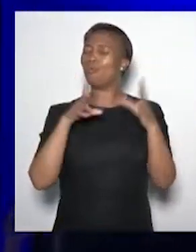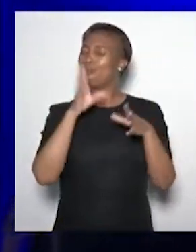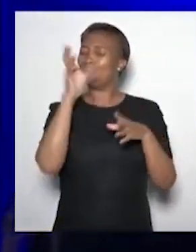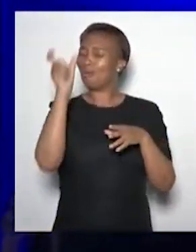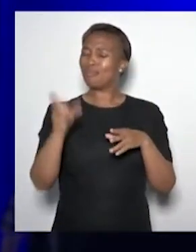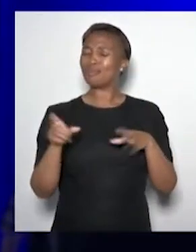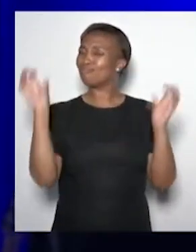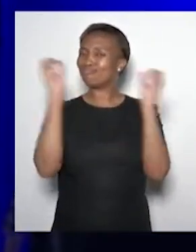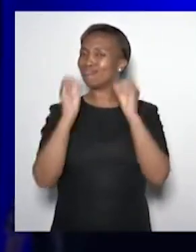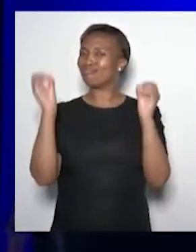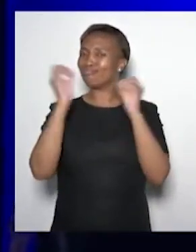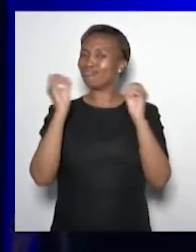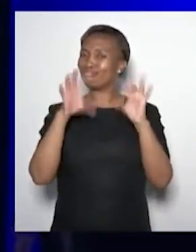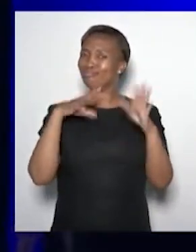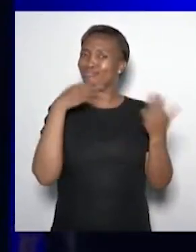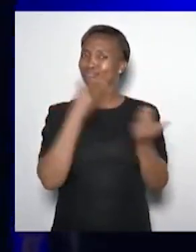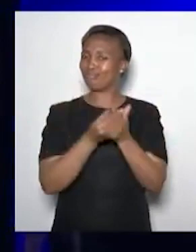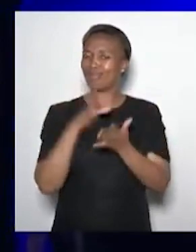become a somebody,